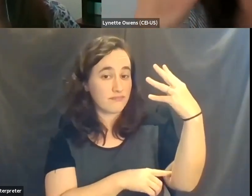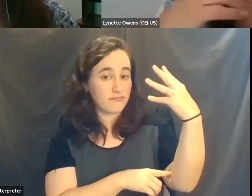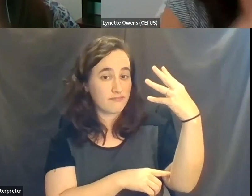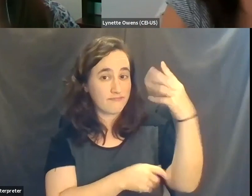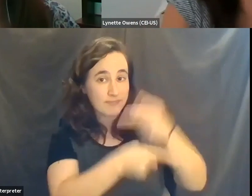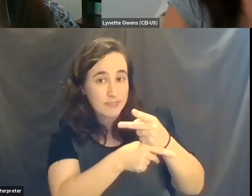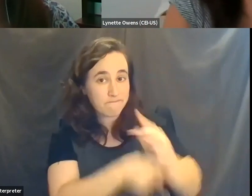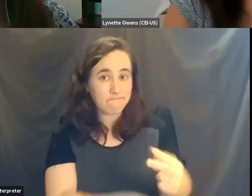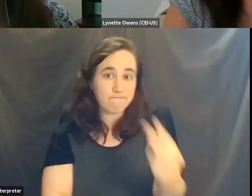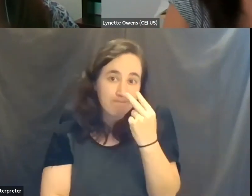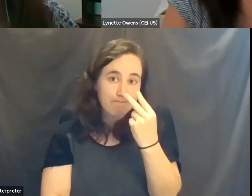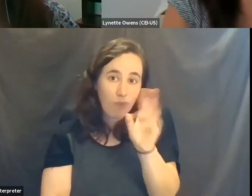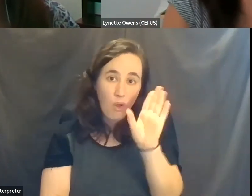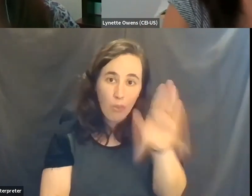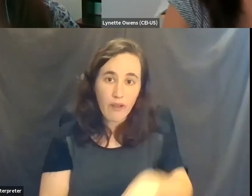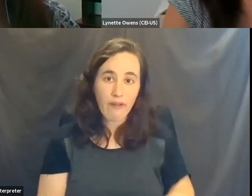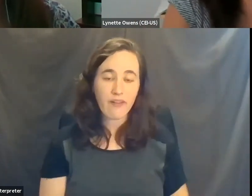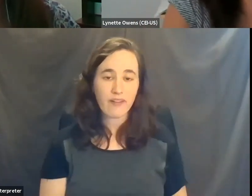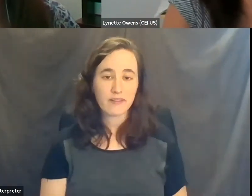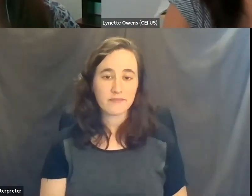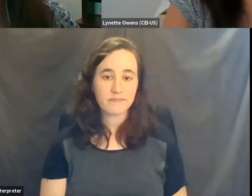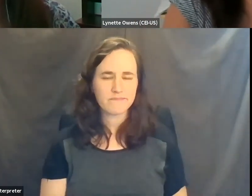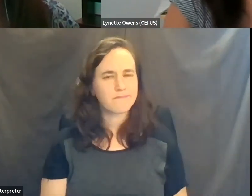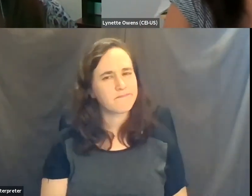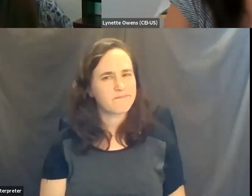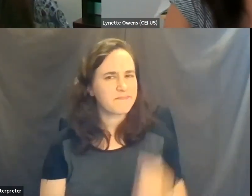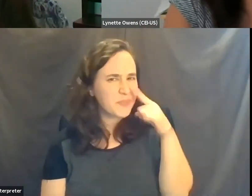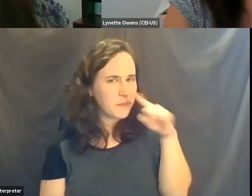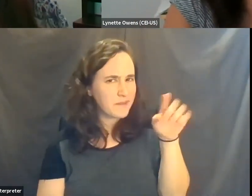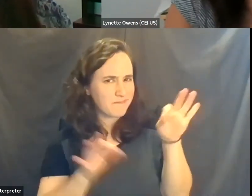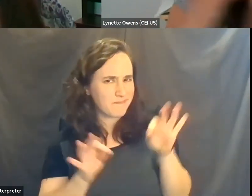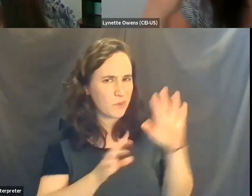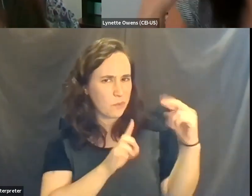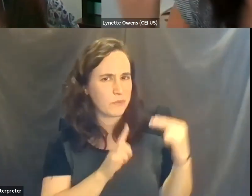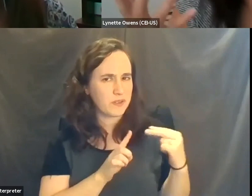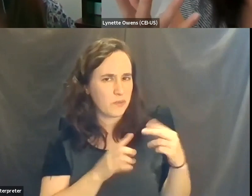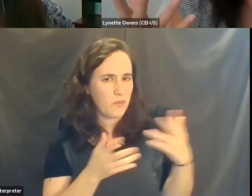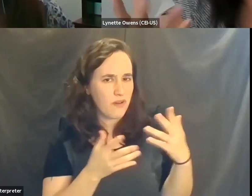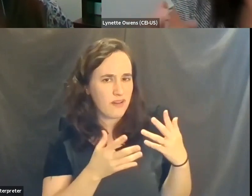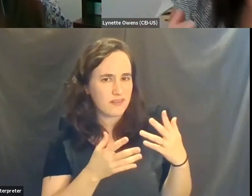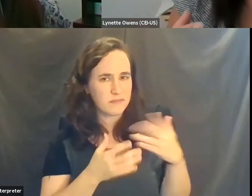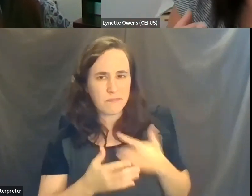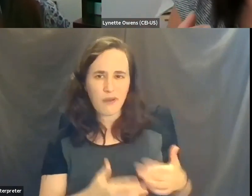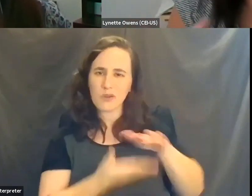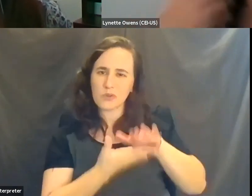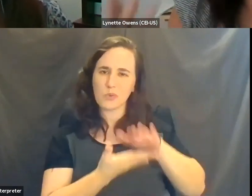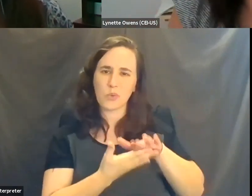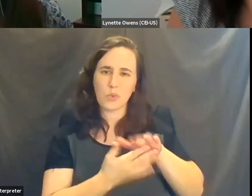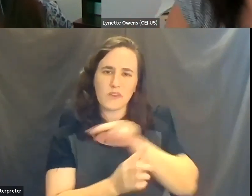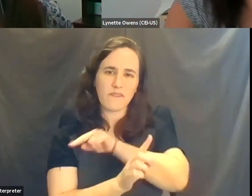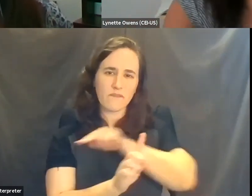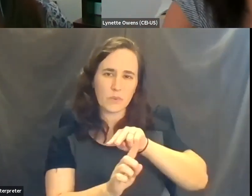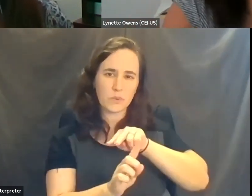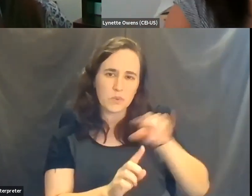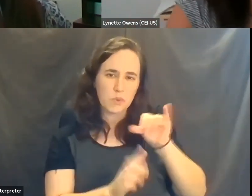straight here? What can you give us your perspective on that? And what is the school's policy